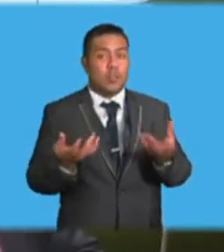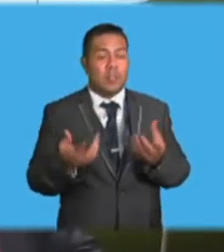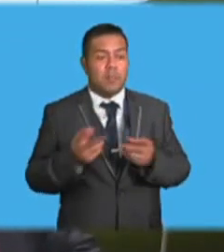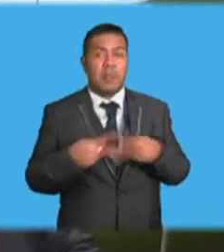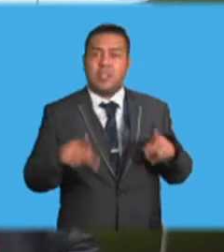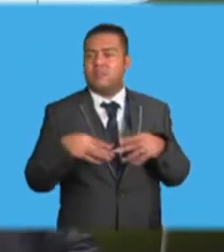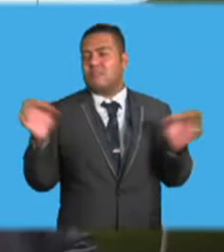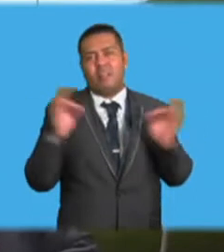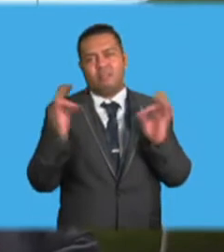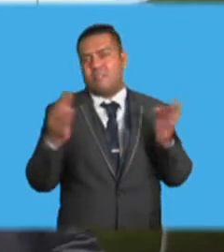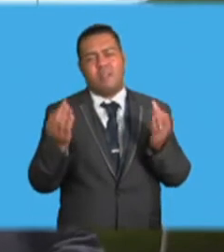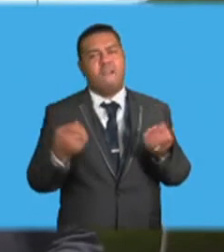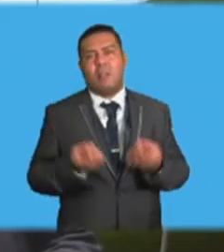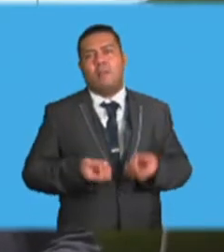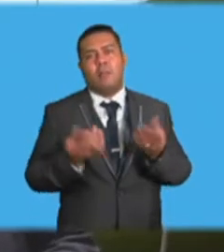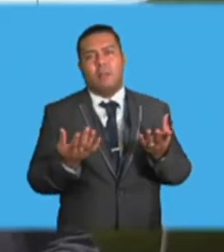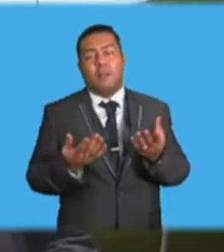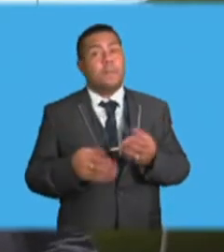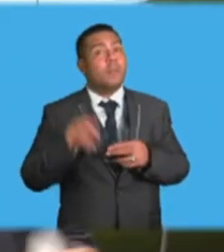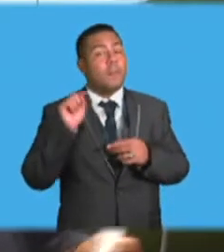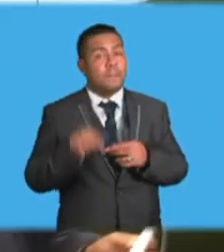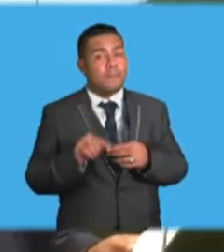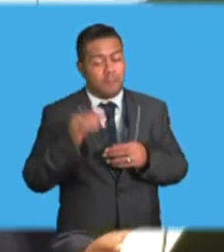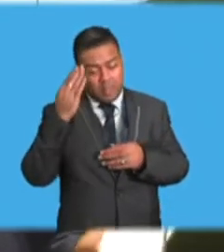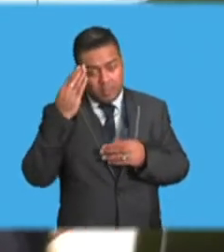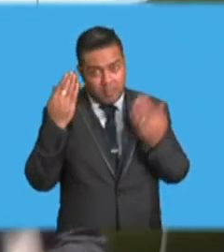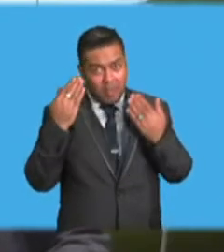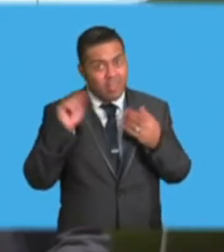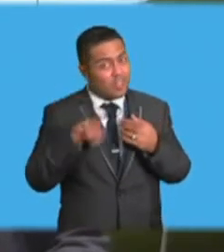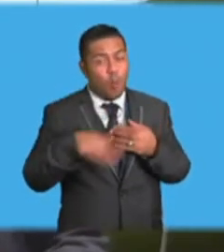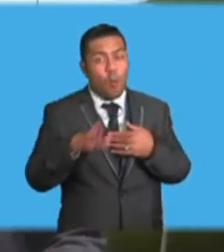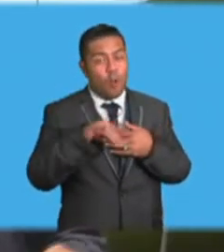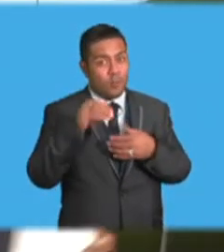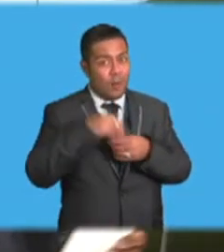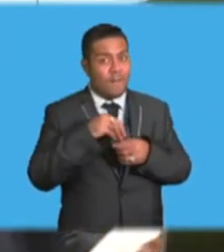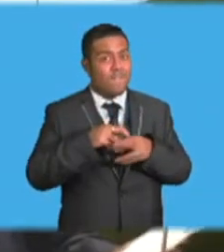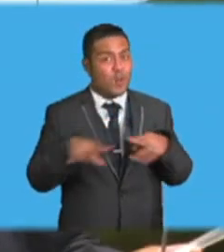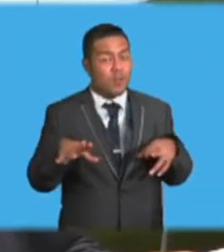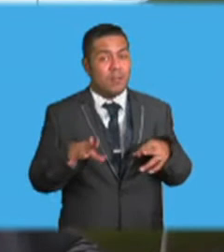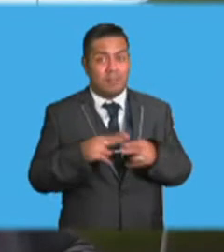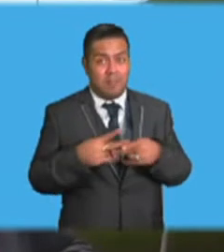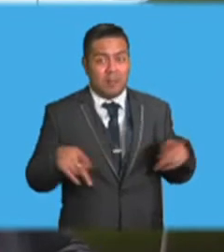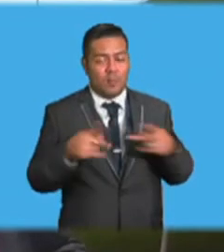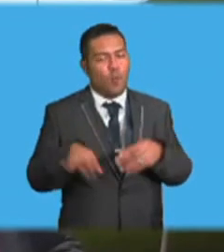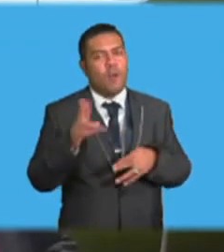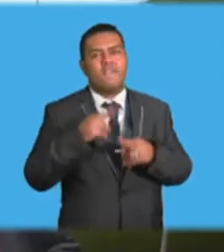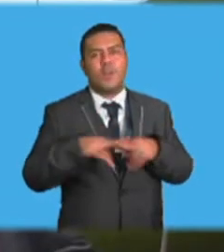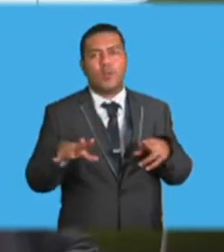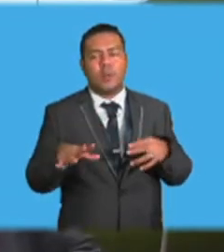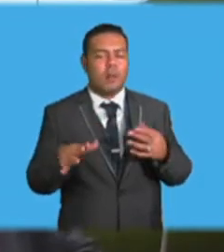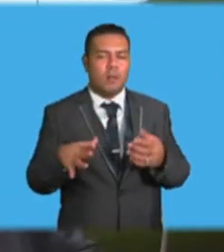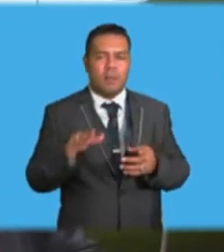are not available in these facilities. Madam Speaker, this all-in-one funeral facility will provide for all aspects of Hindu funeral